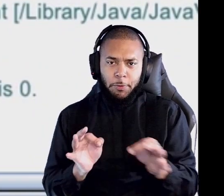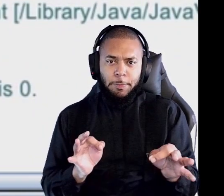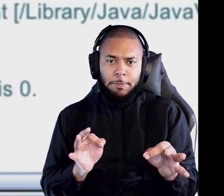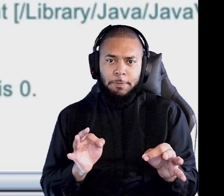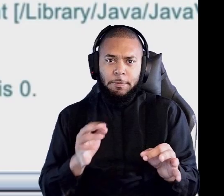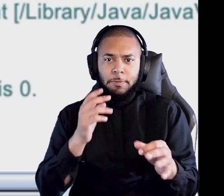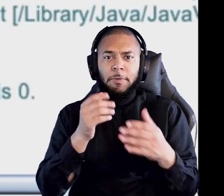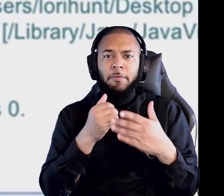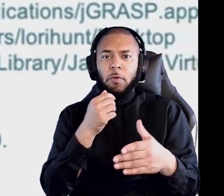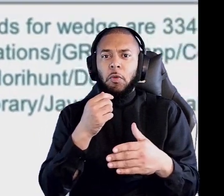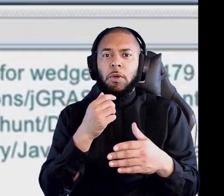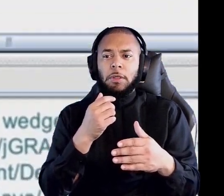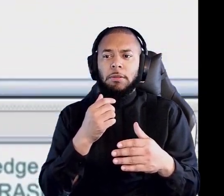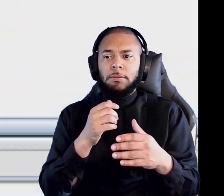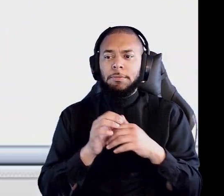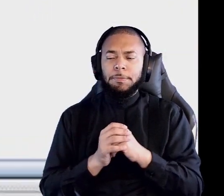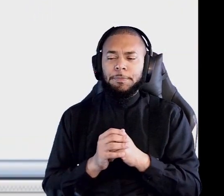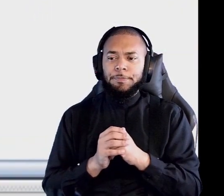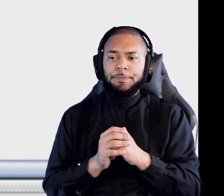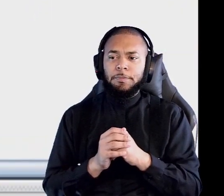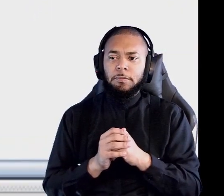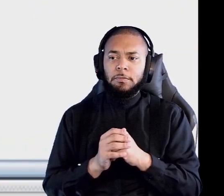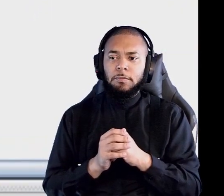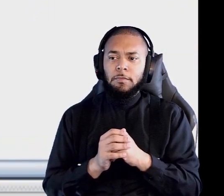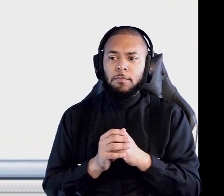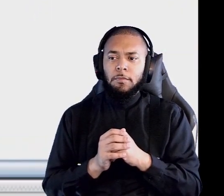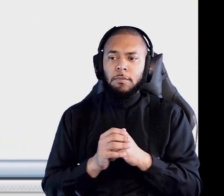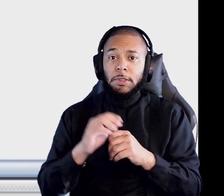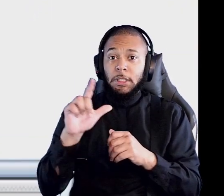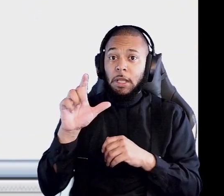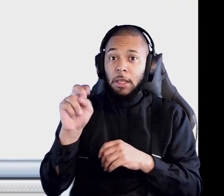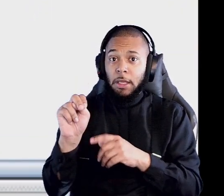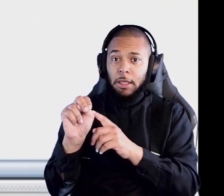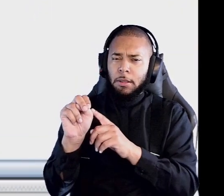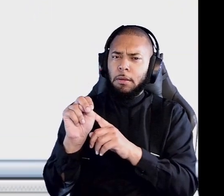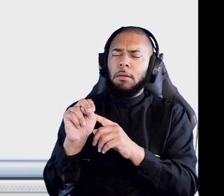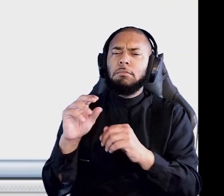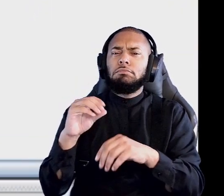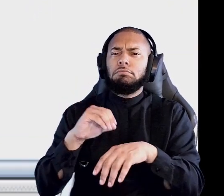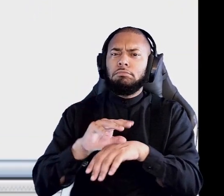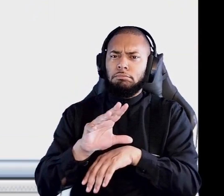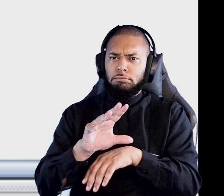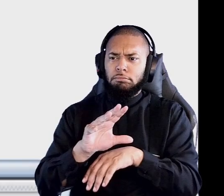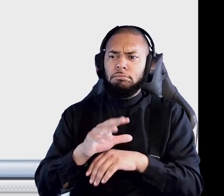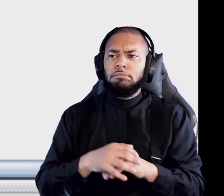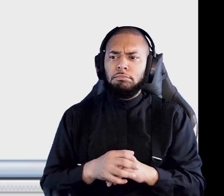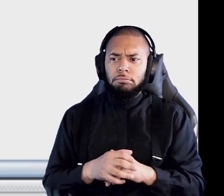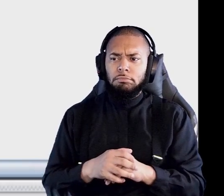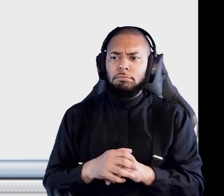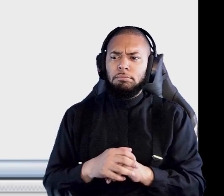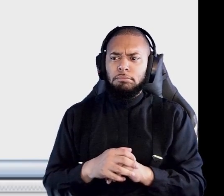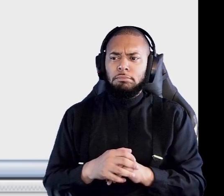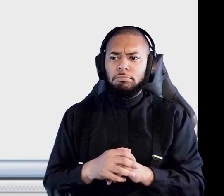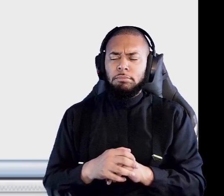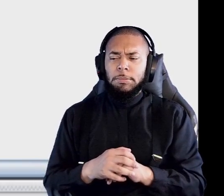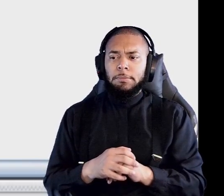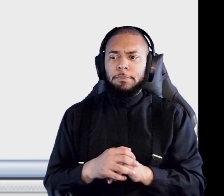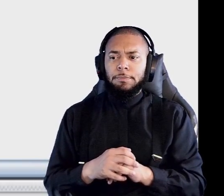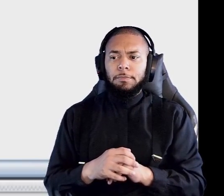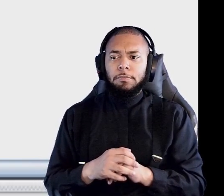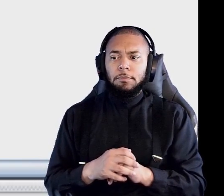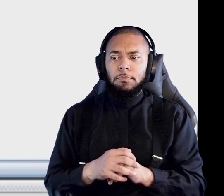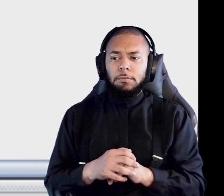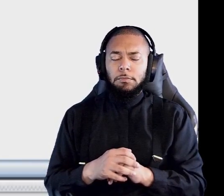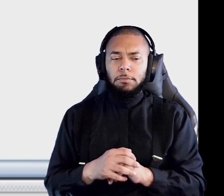hello computer world. So that ln made a big difference. Another way to get